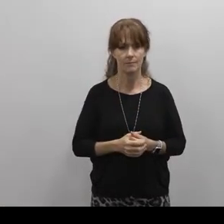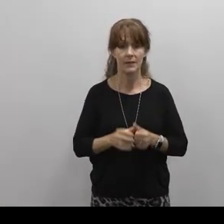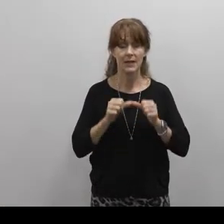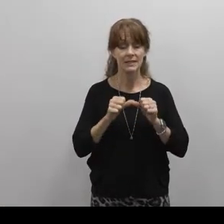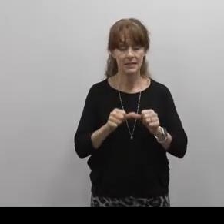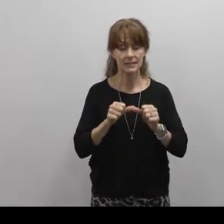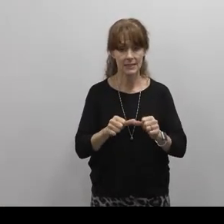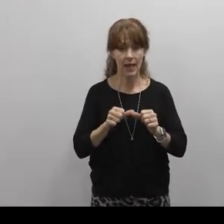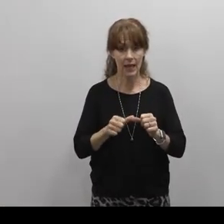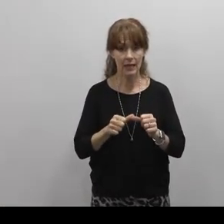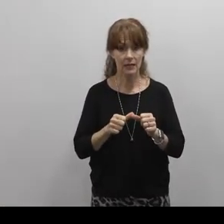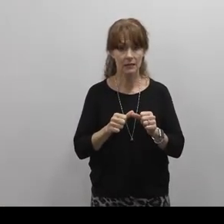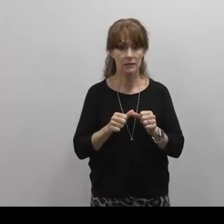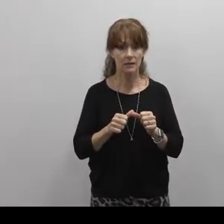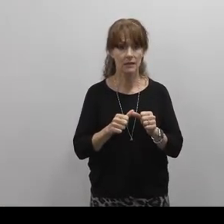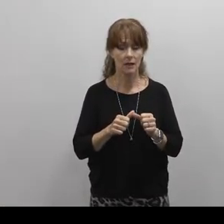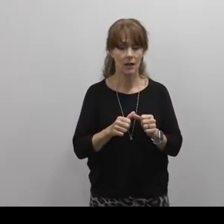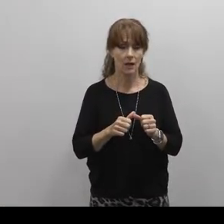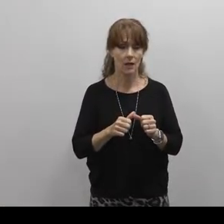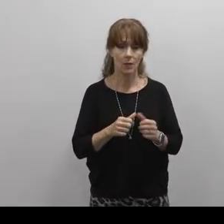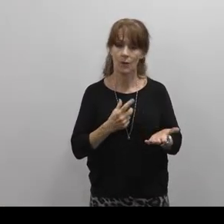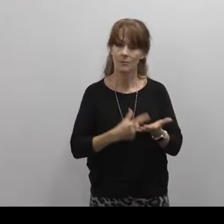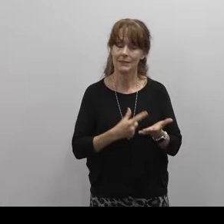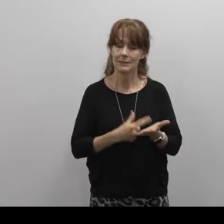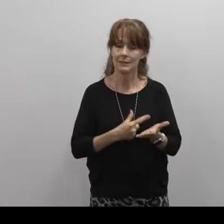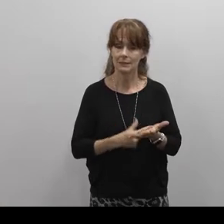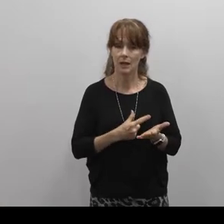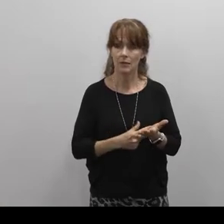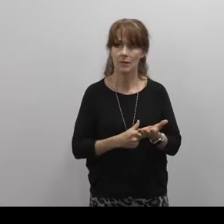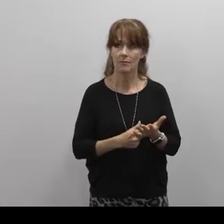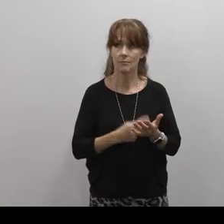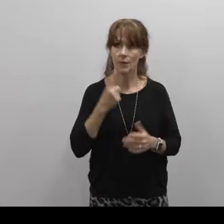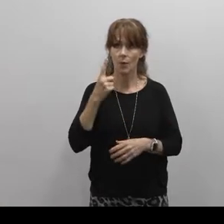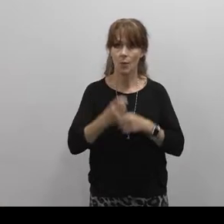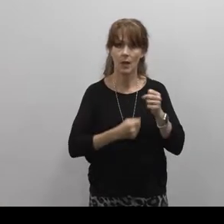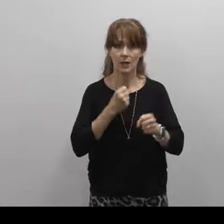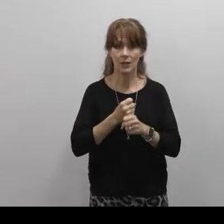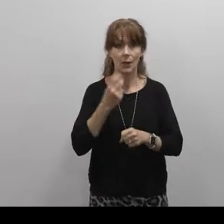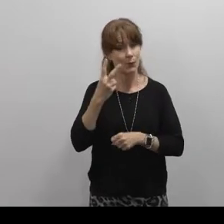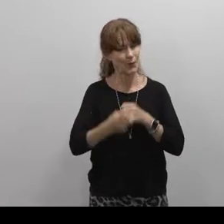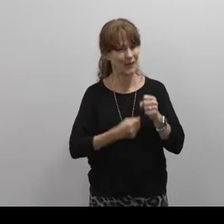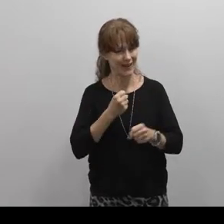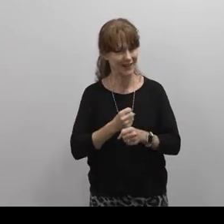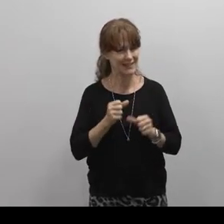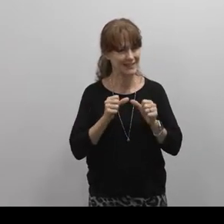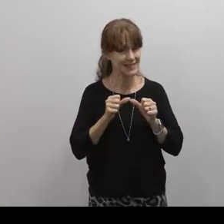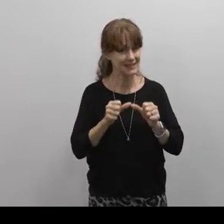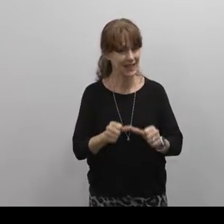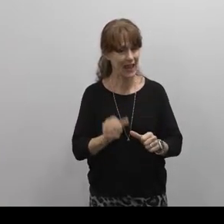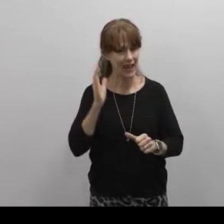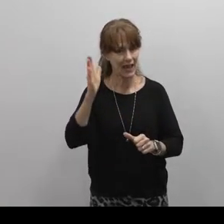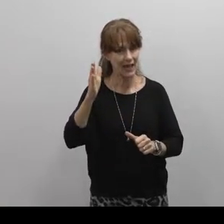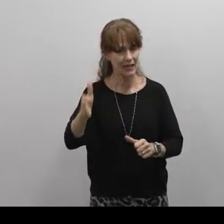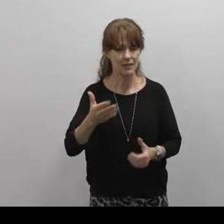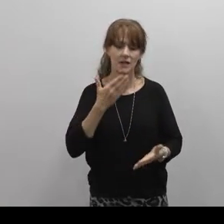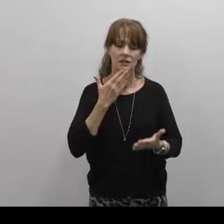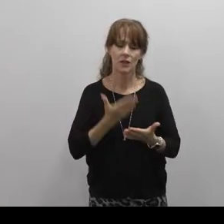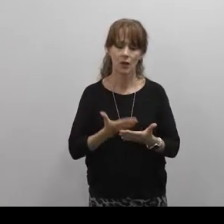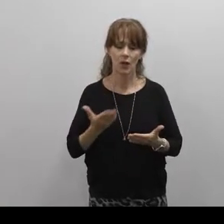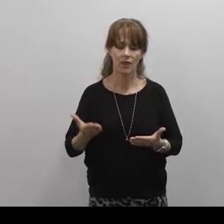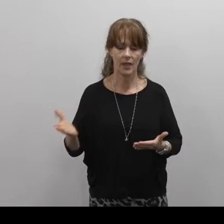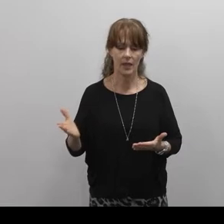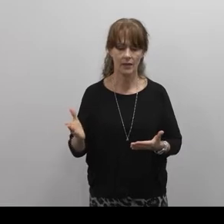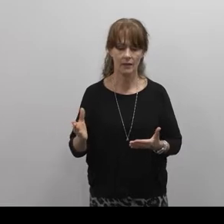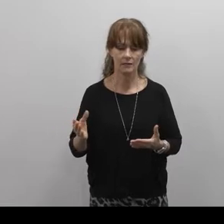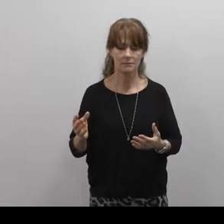Sustainability, of course, a category we've just been discussing for at least a year and a half, 2 years or so, and that's a good thing. So I